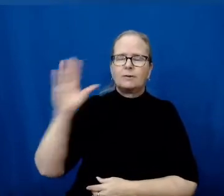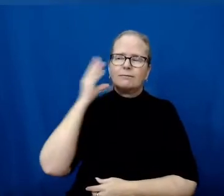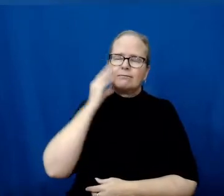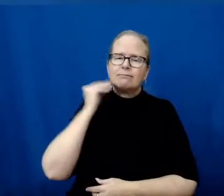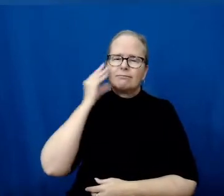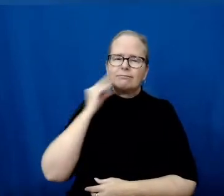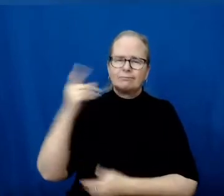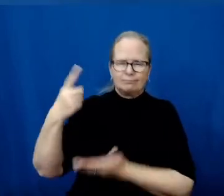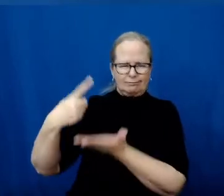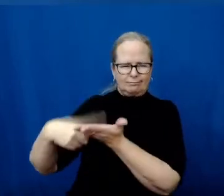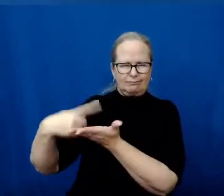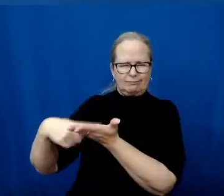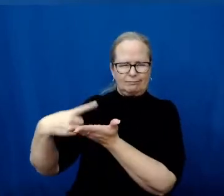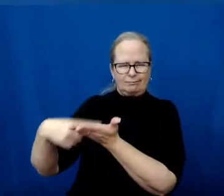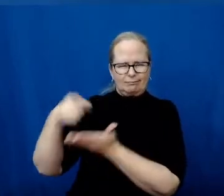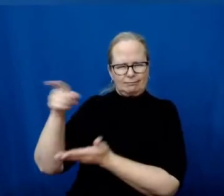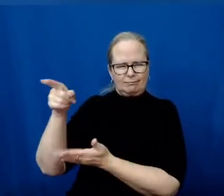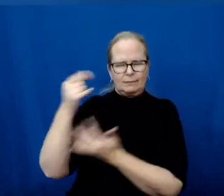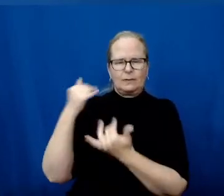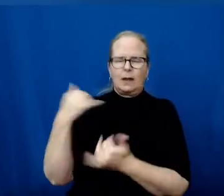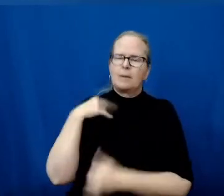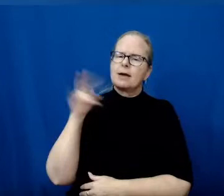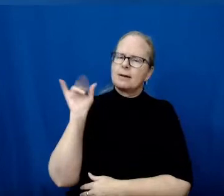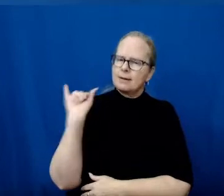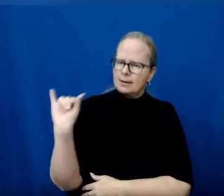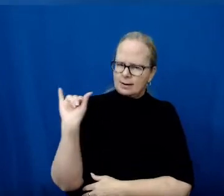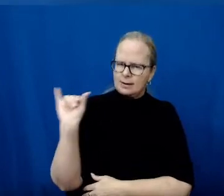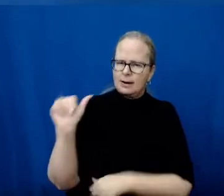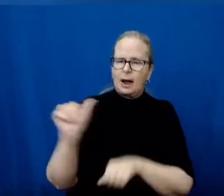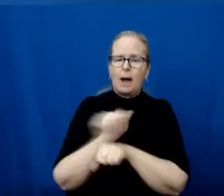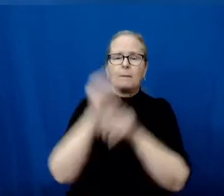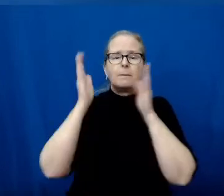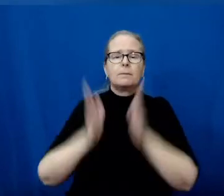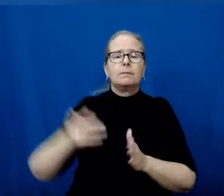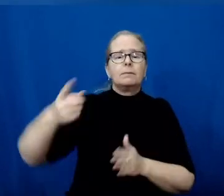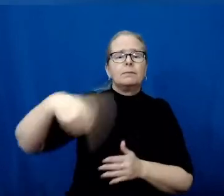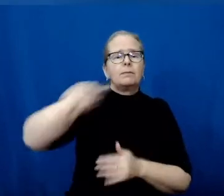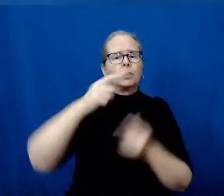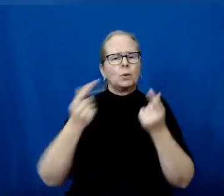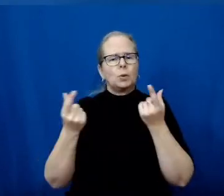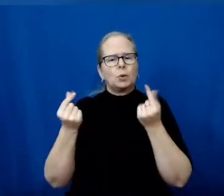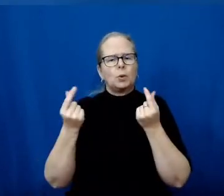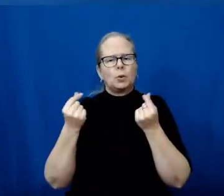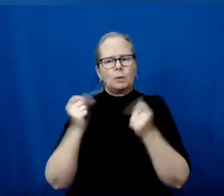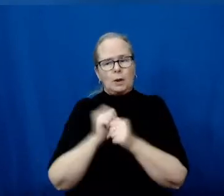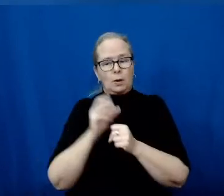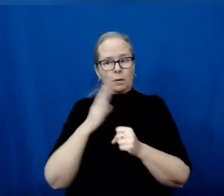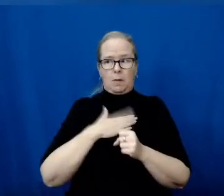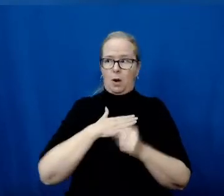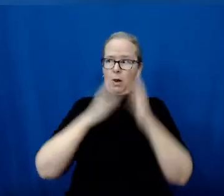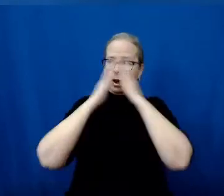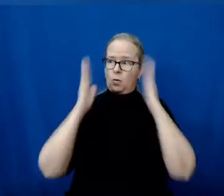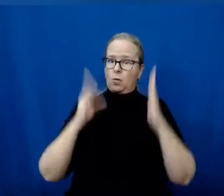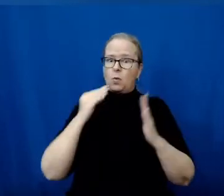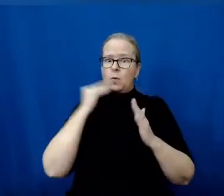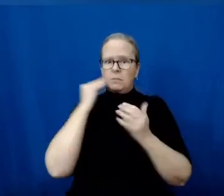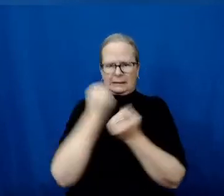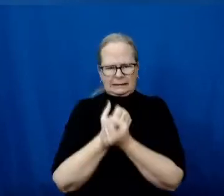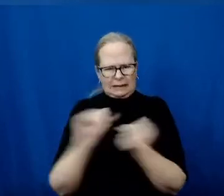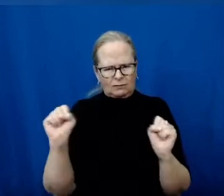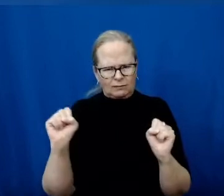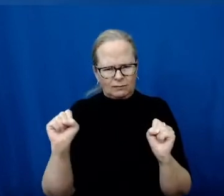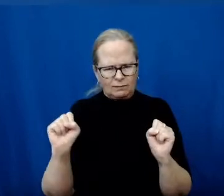safer. With over 60,000 documented active cases in Alberta and an understanding that it is